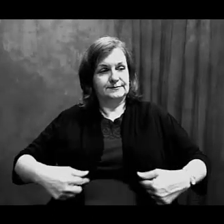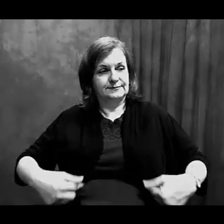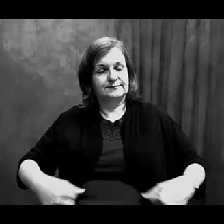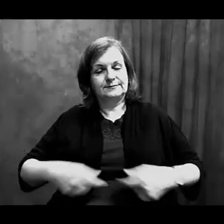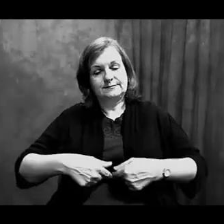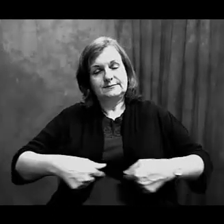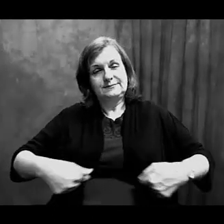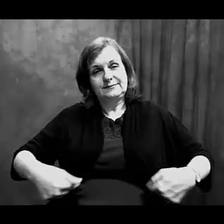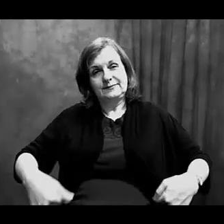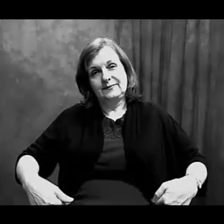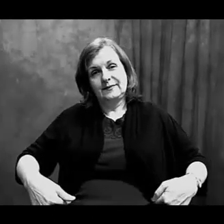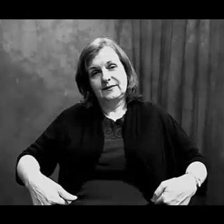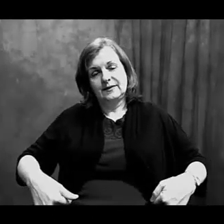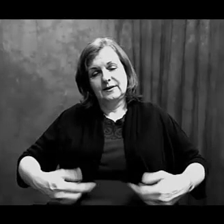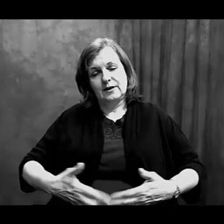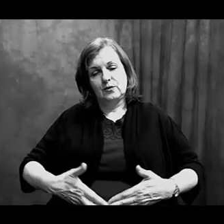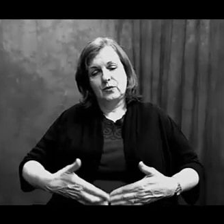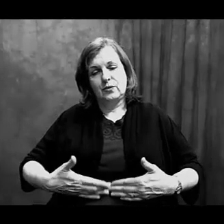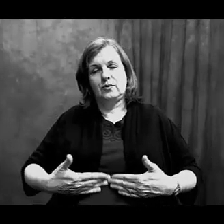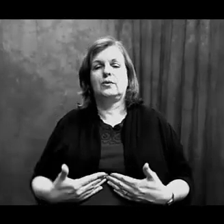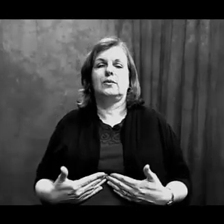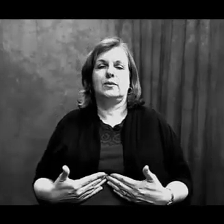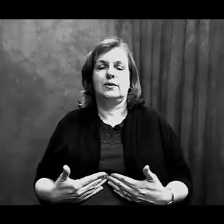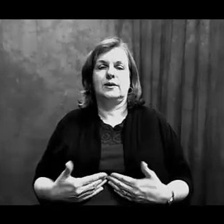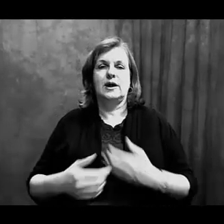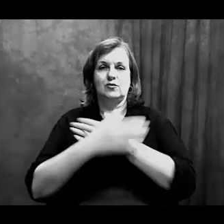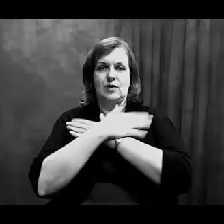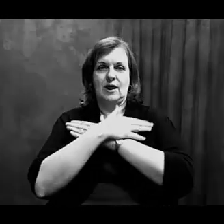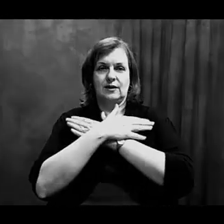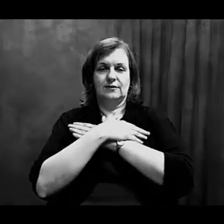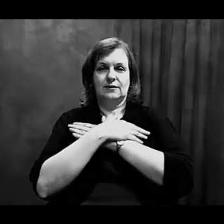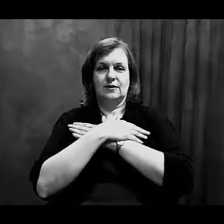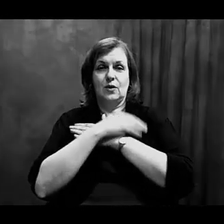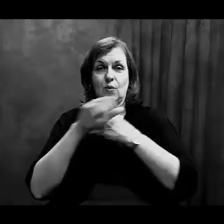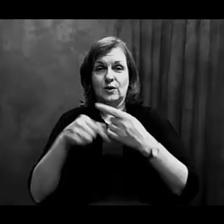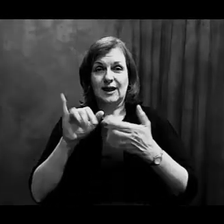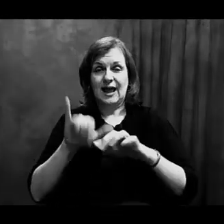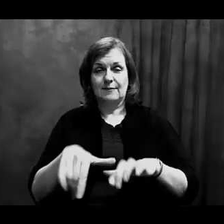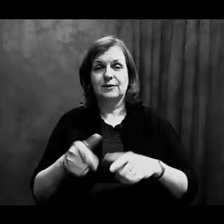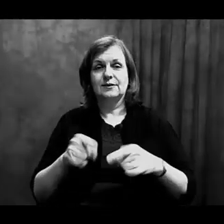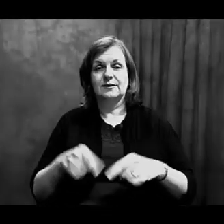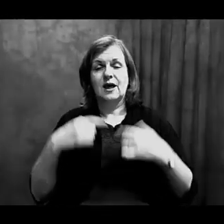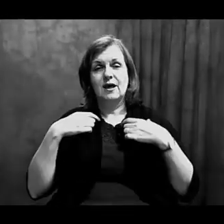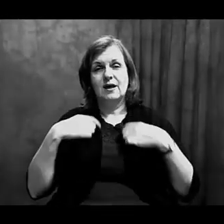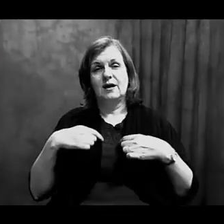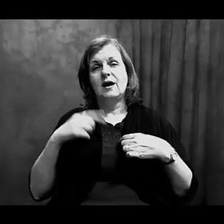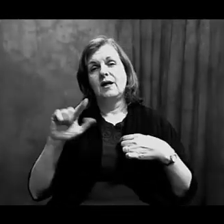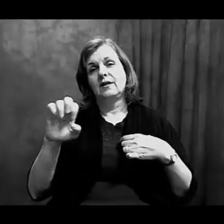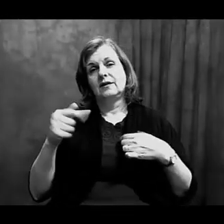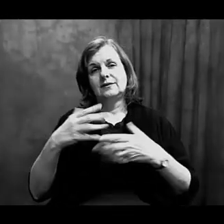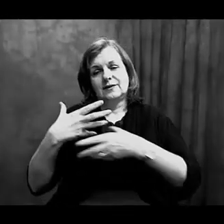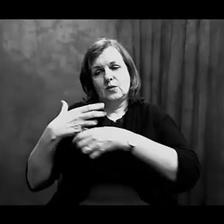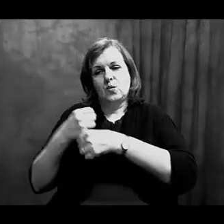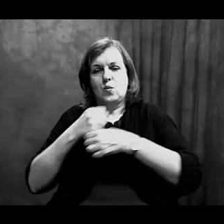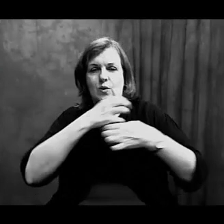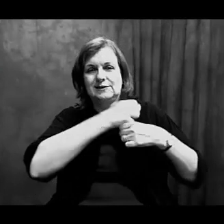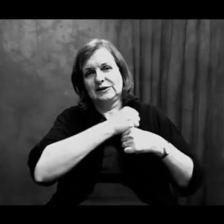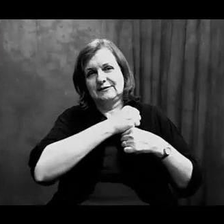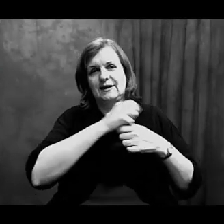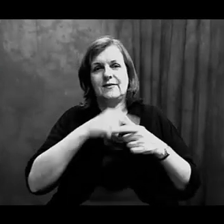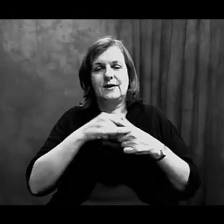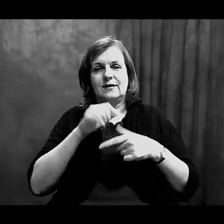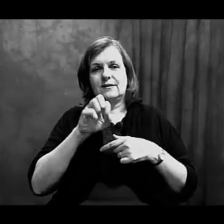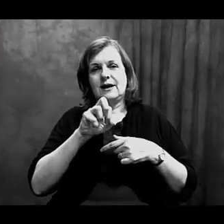long, that are actually going to squeeze the lungs when they do this. And when they squeeze the lungs, the pressure is